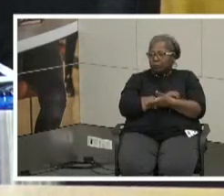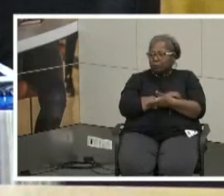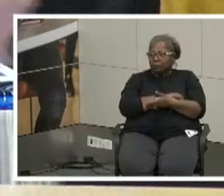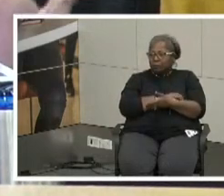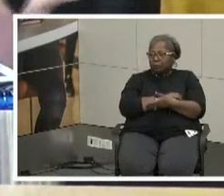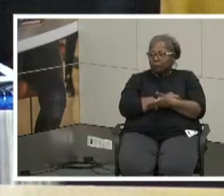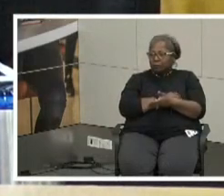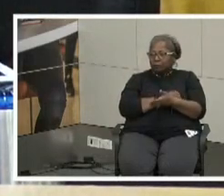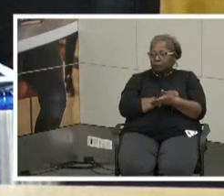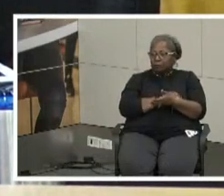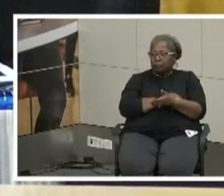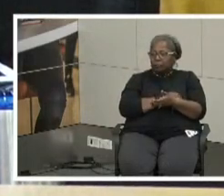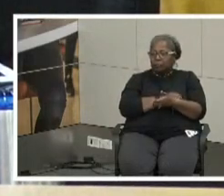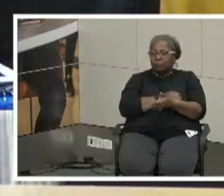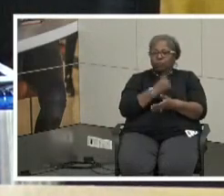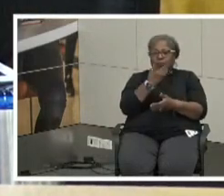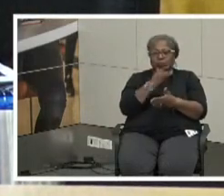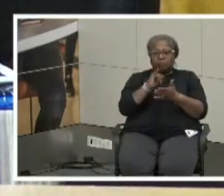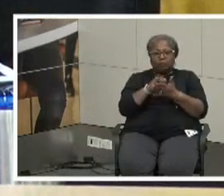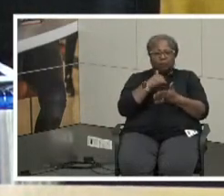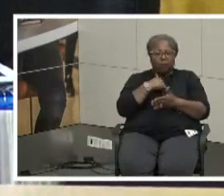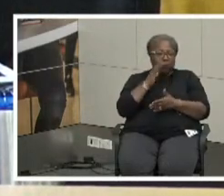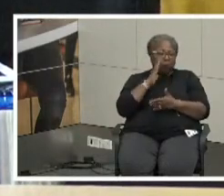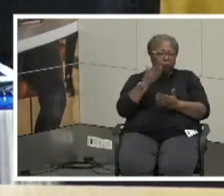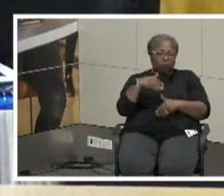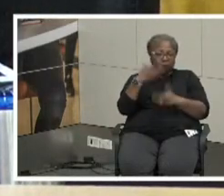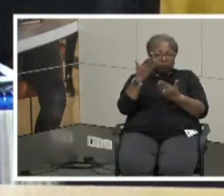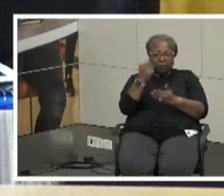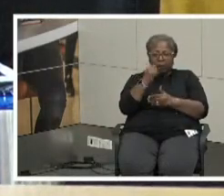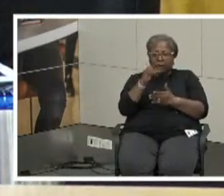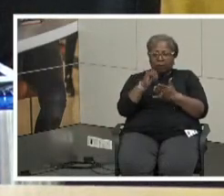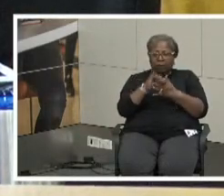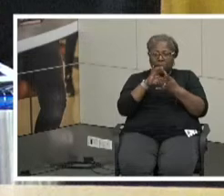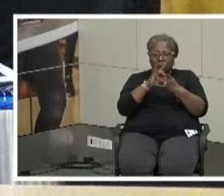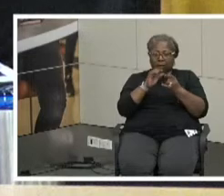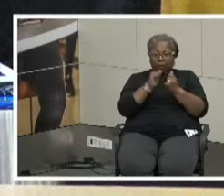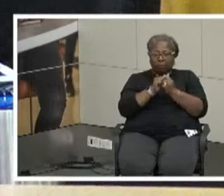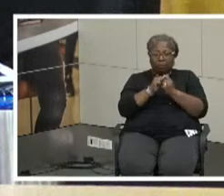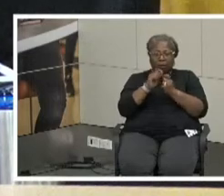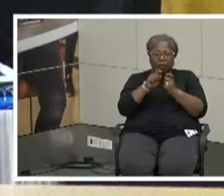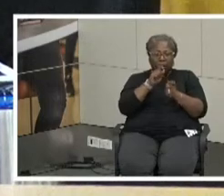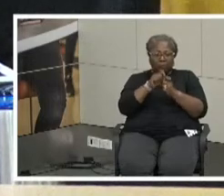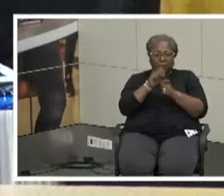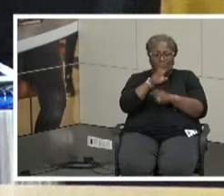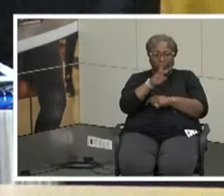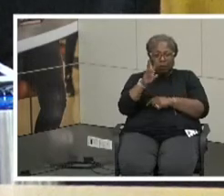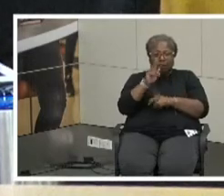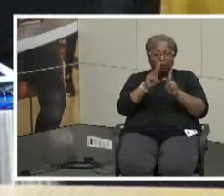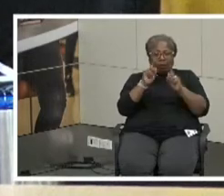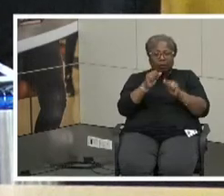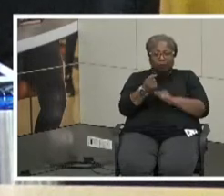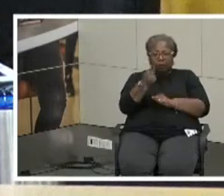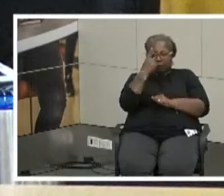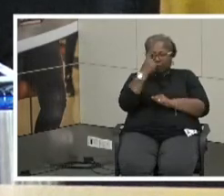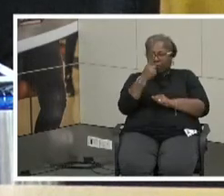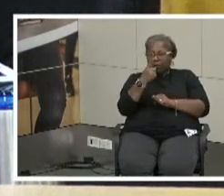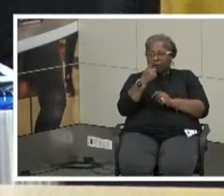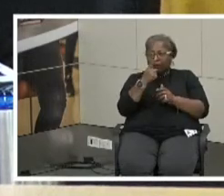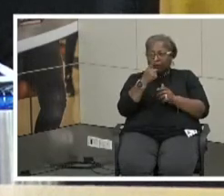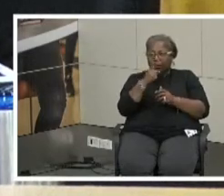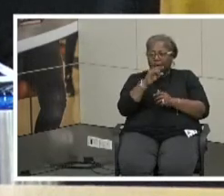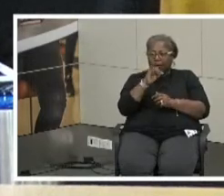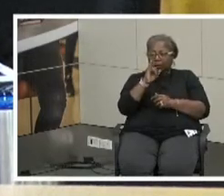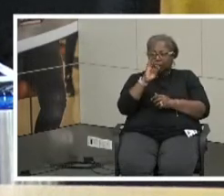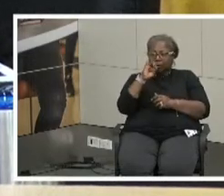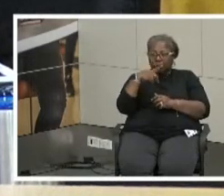recommend to what Miss Mendoza said is um anything dealing with special education put on a website so people understand what exactly we're looking at so the IP